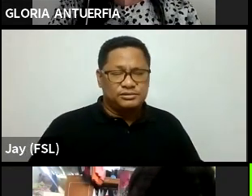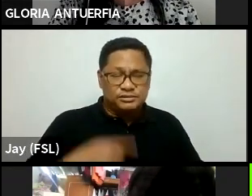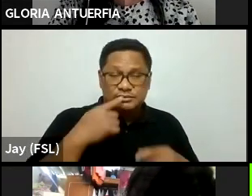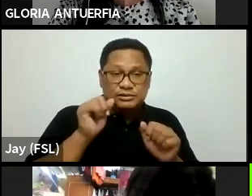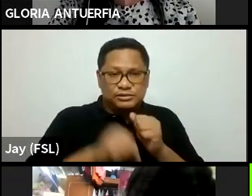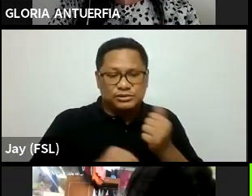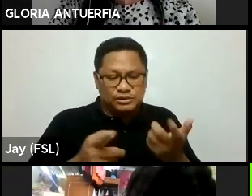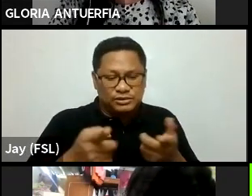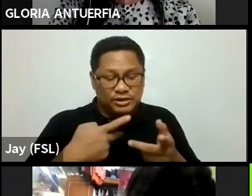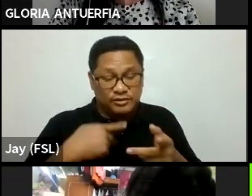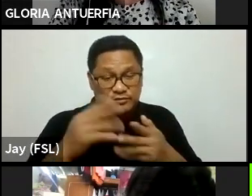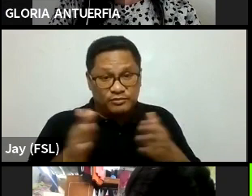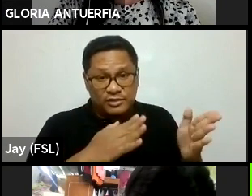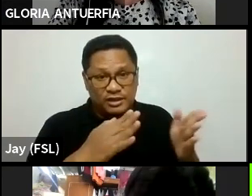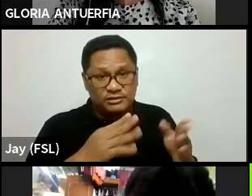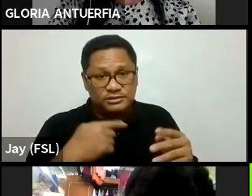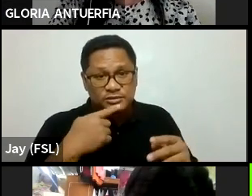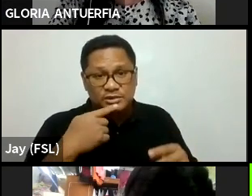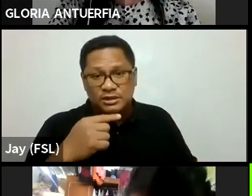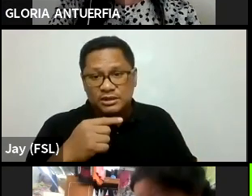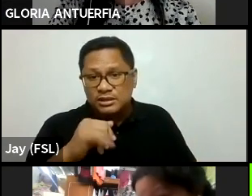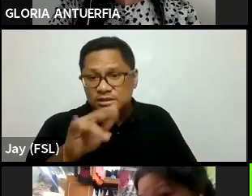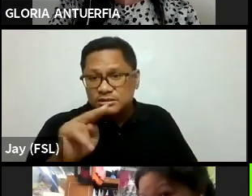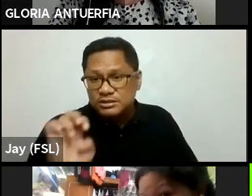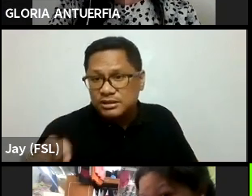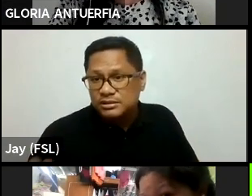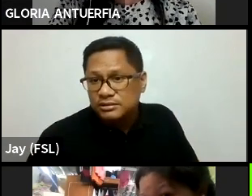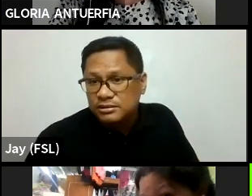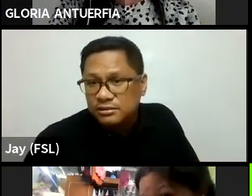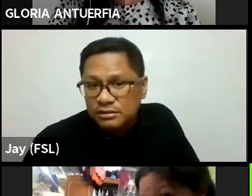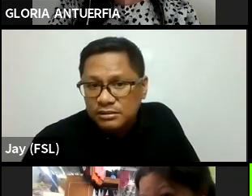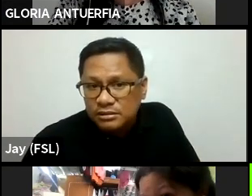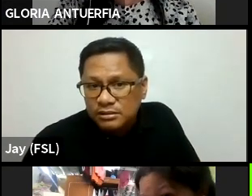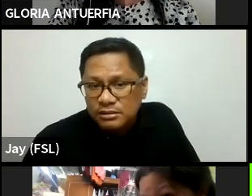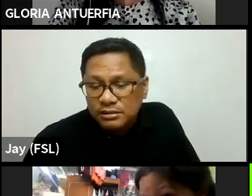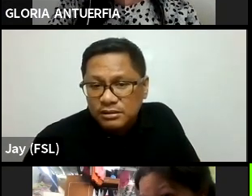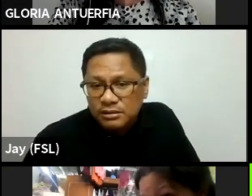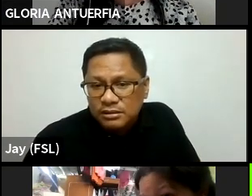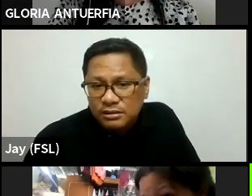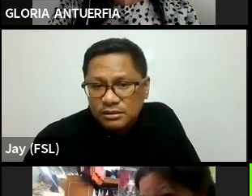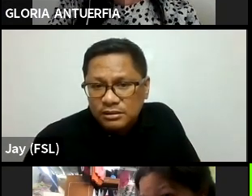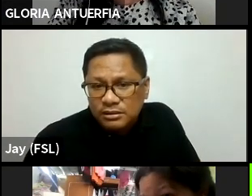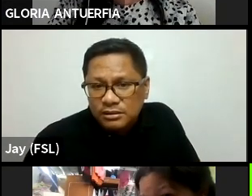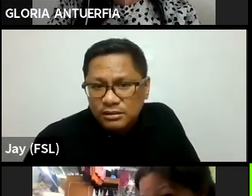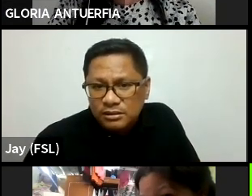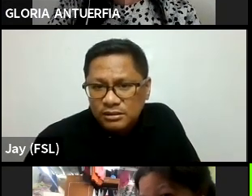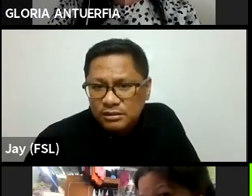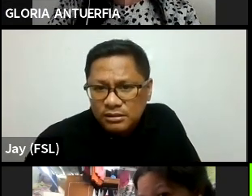may plan ka. Let's hear from Jane. Si Jane. Jane, kau naman.